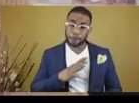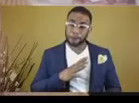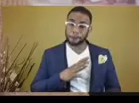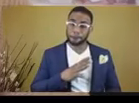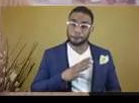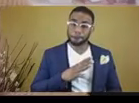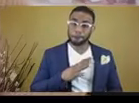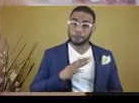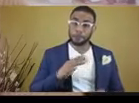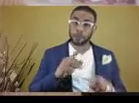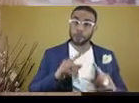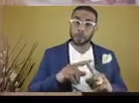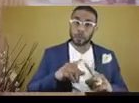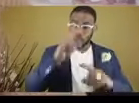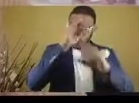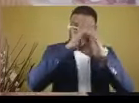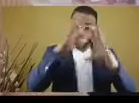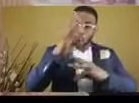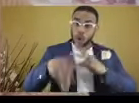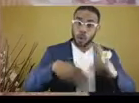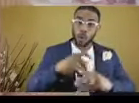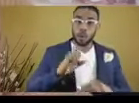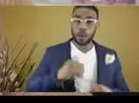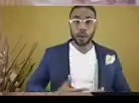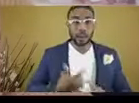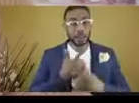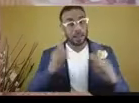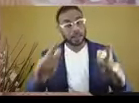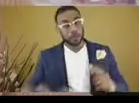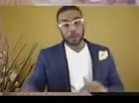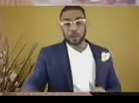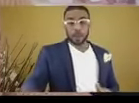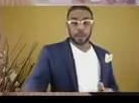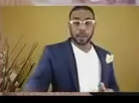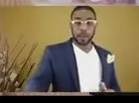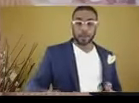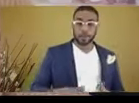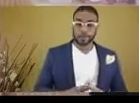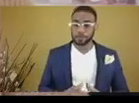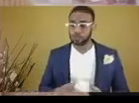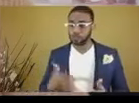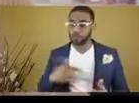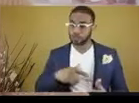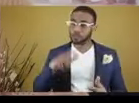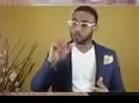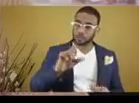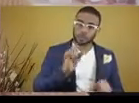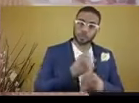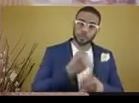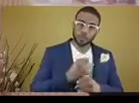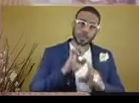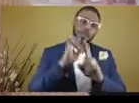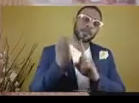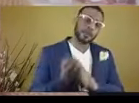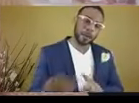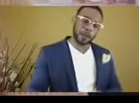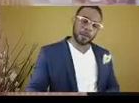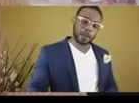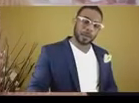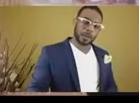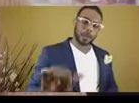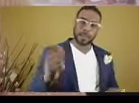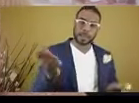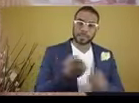in order to imagine a world in which we're liberated, we have to create an environment that